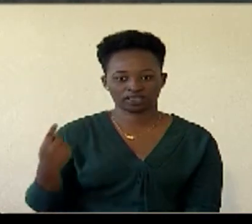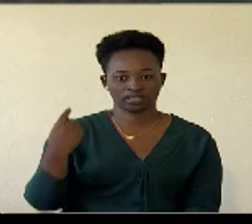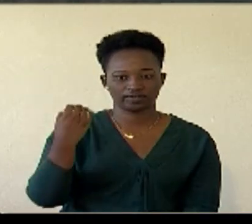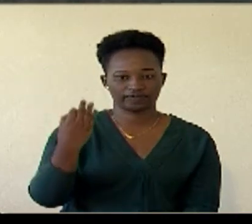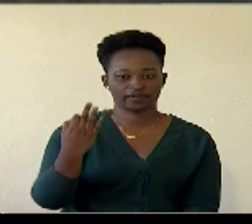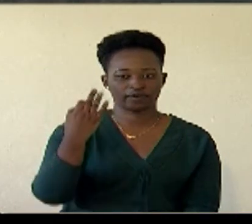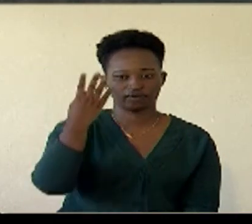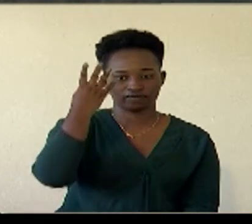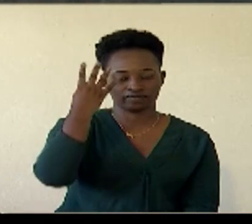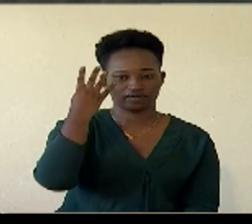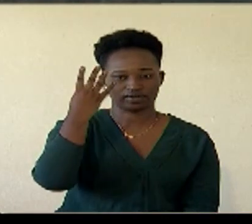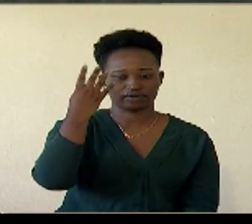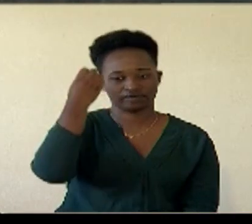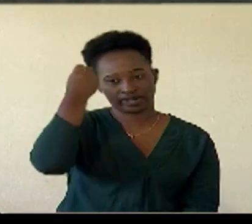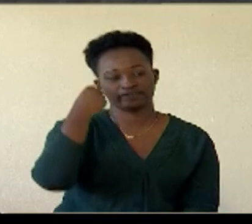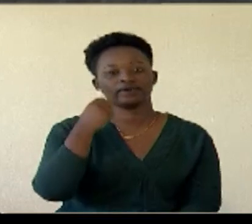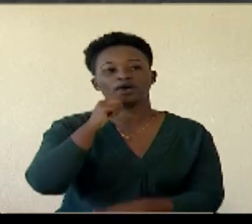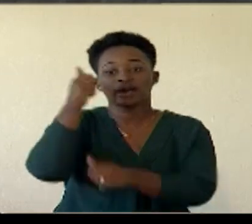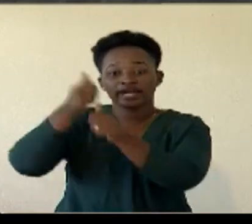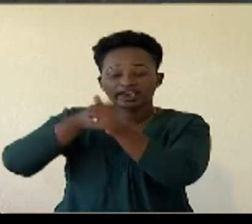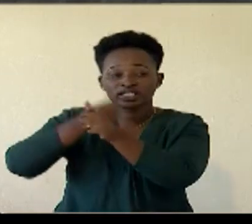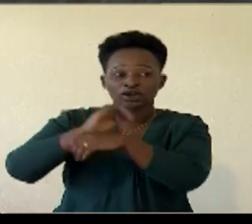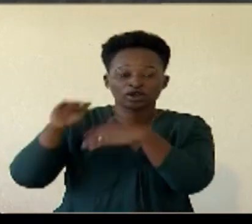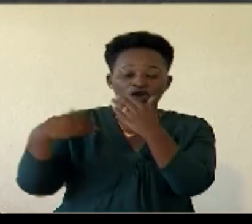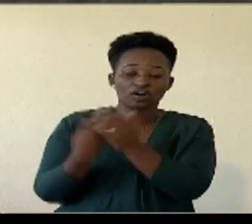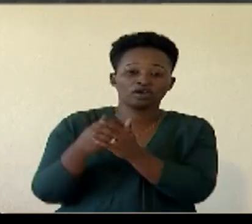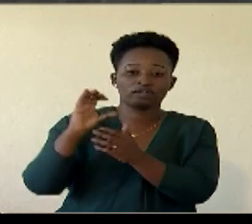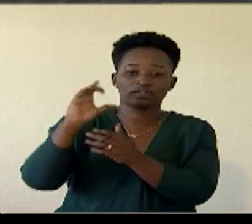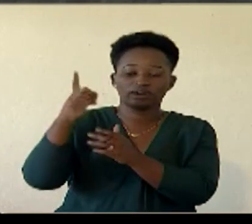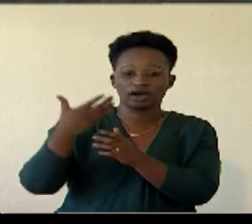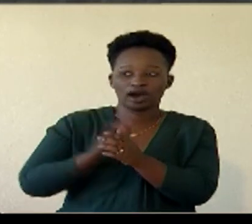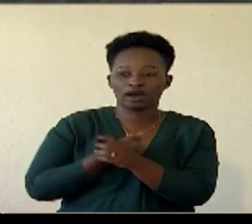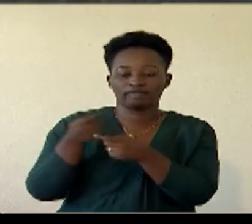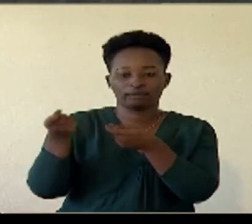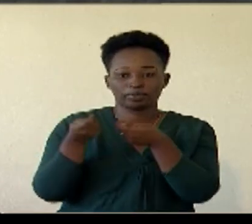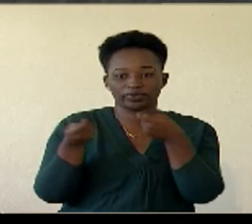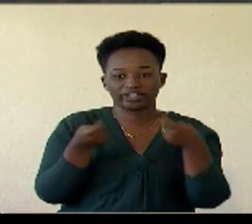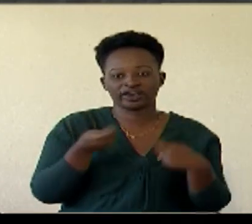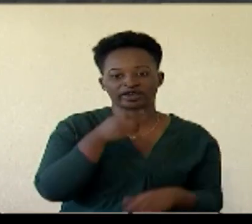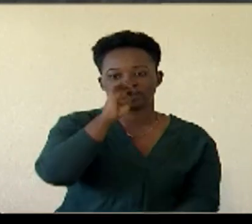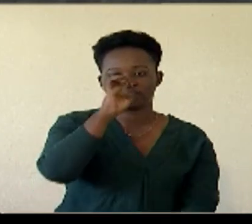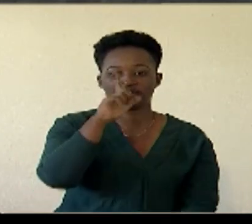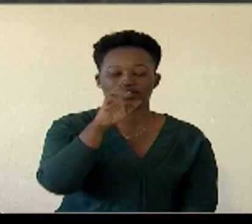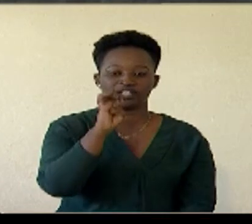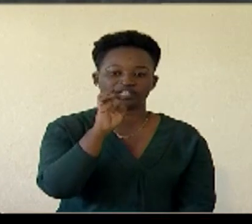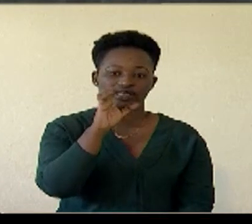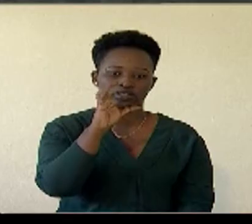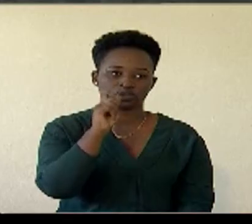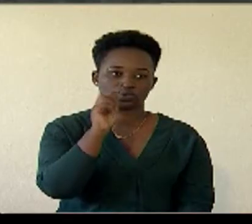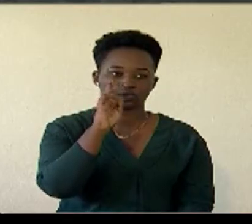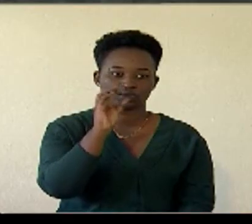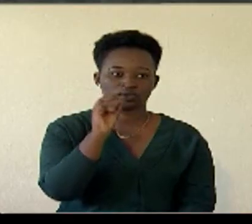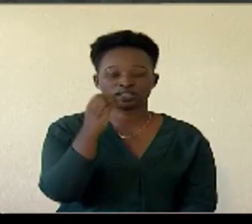of them, so each of these chlorides are pulling the electrons towards themselves. So if they are pulling the electrons